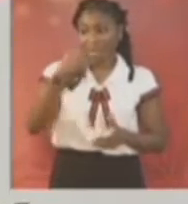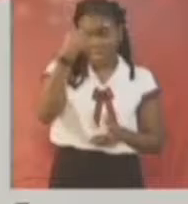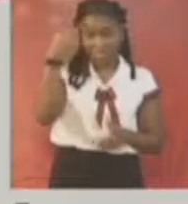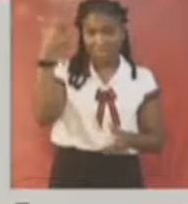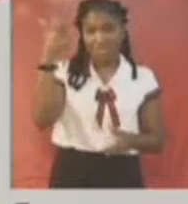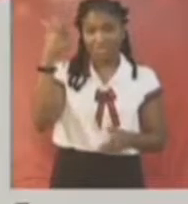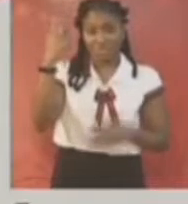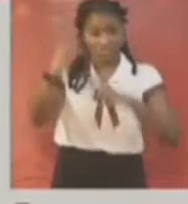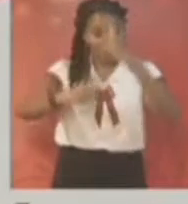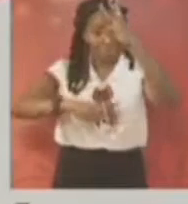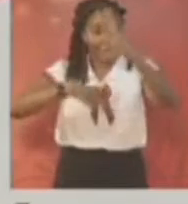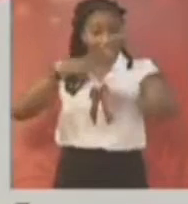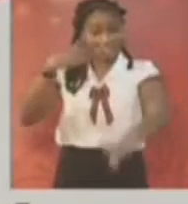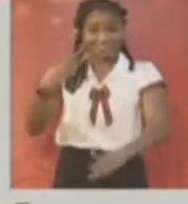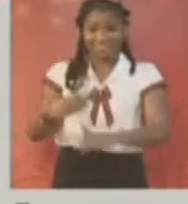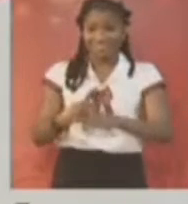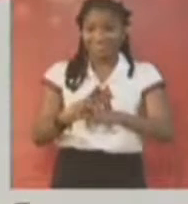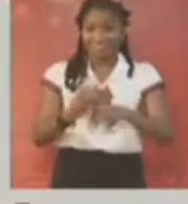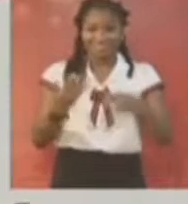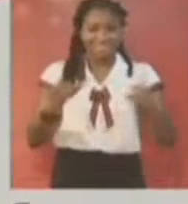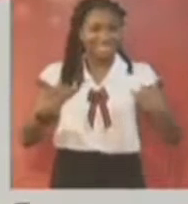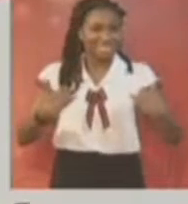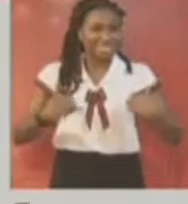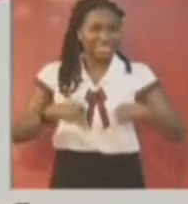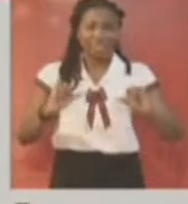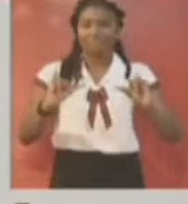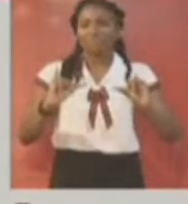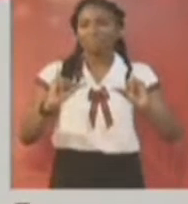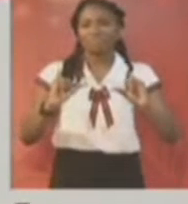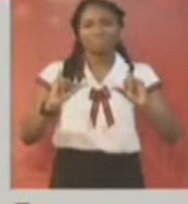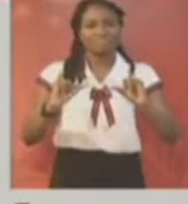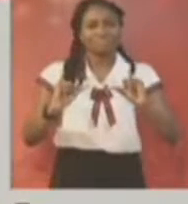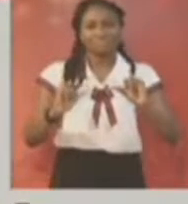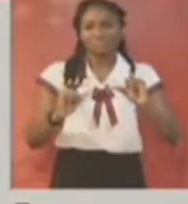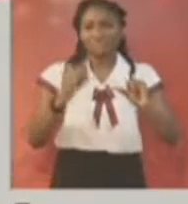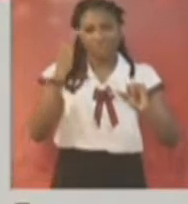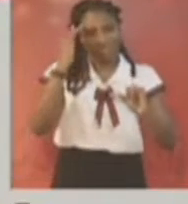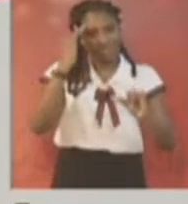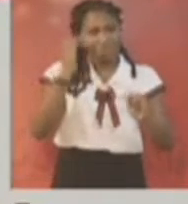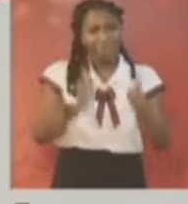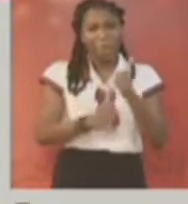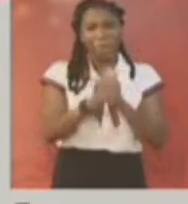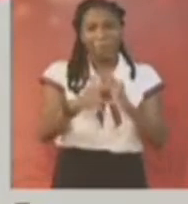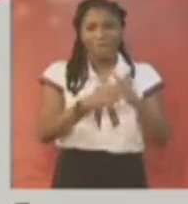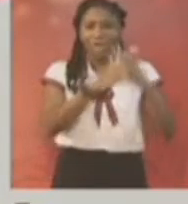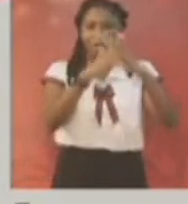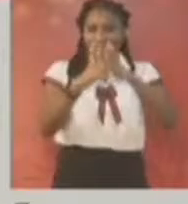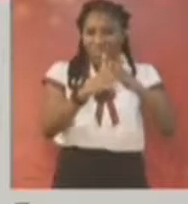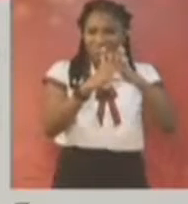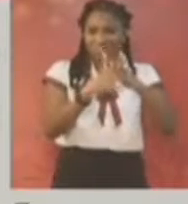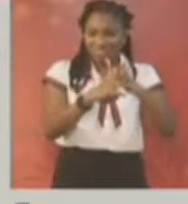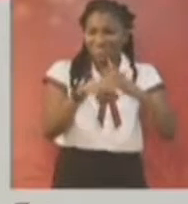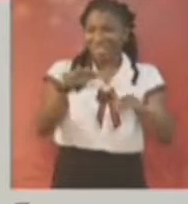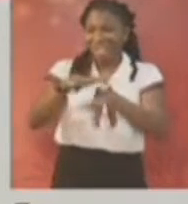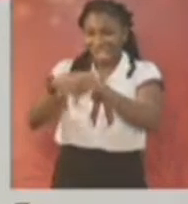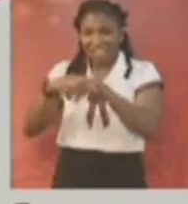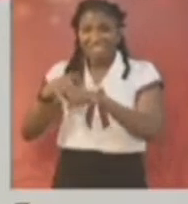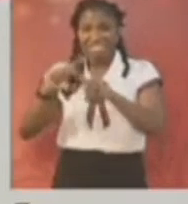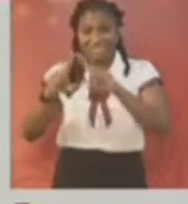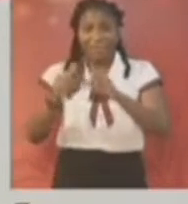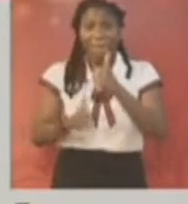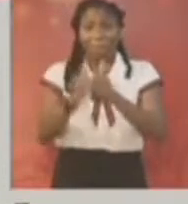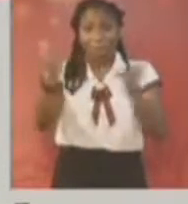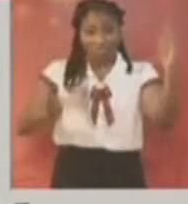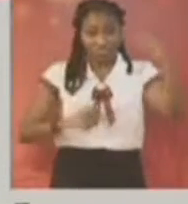situation globally is one where the source countries, the places that people are most likely to be coming from, are in a state